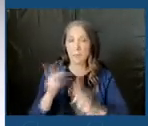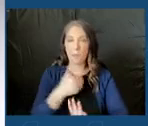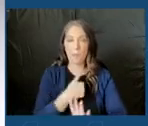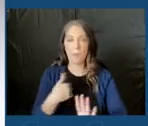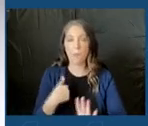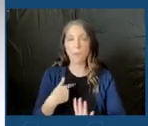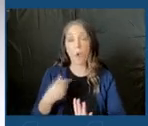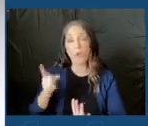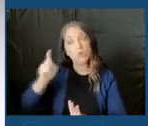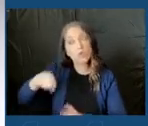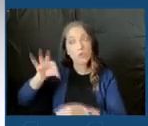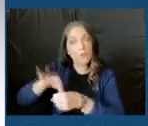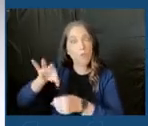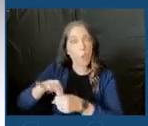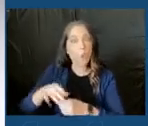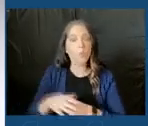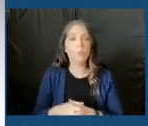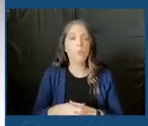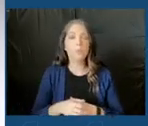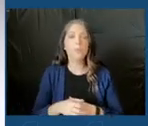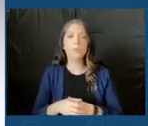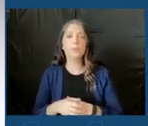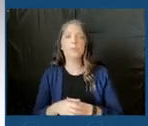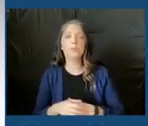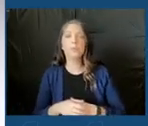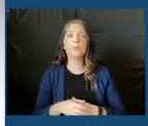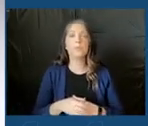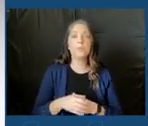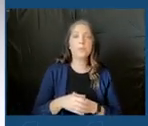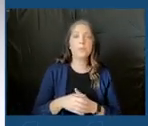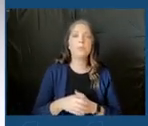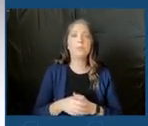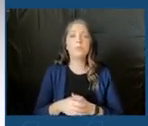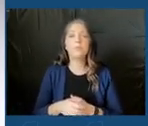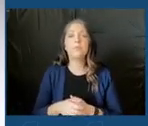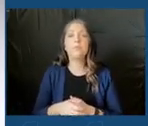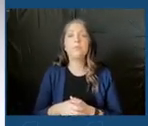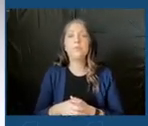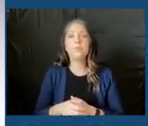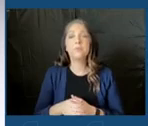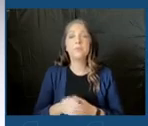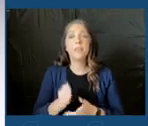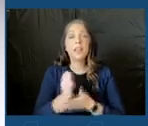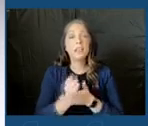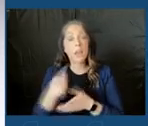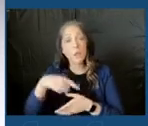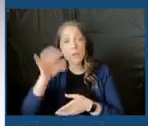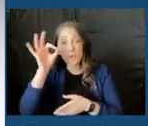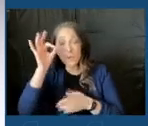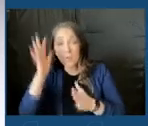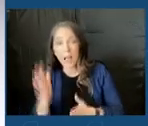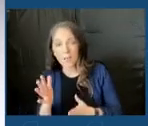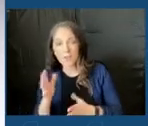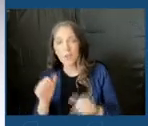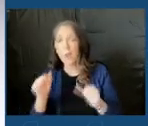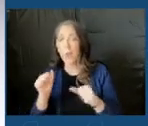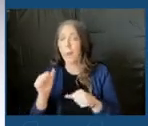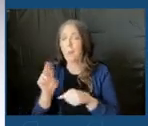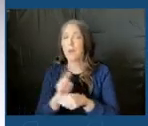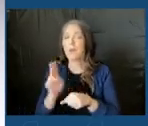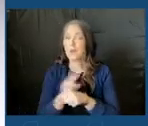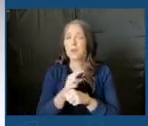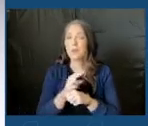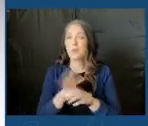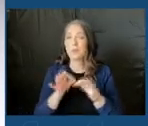mind. Some of you who are in front of the pulpit have probably used this line as well. If